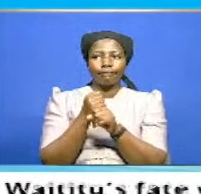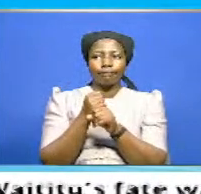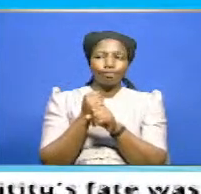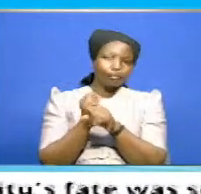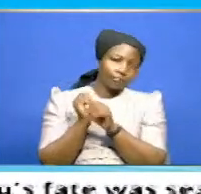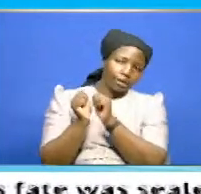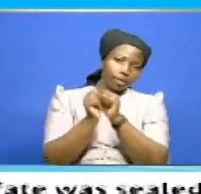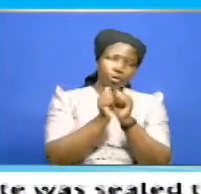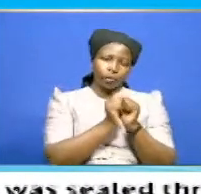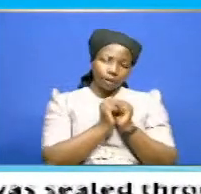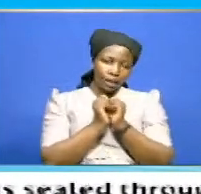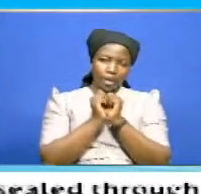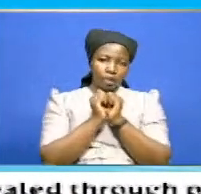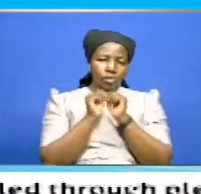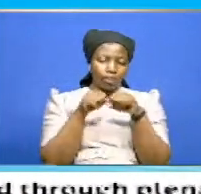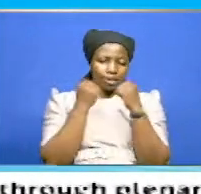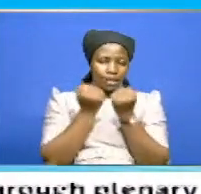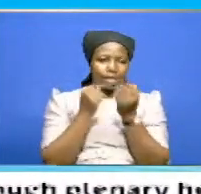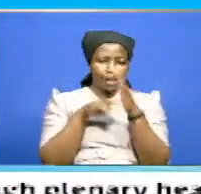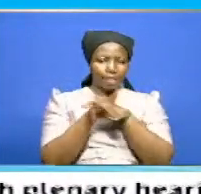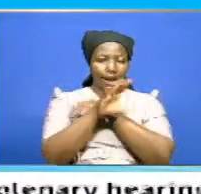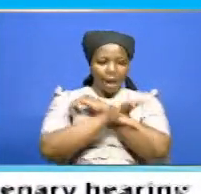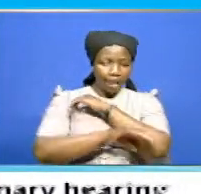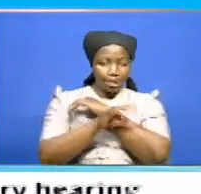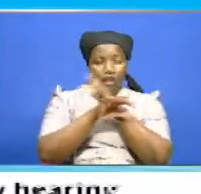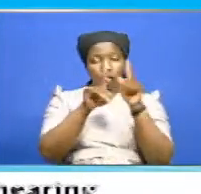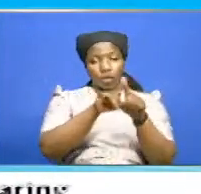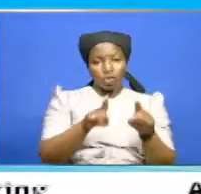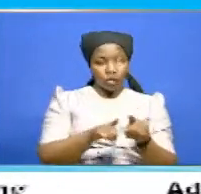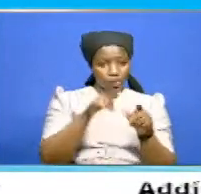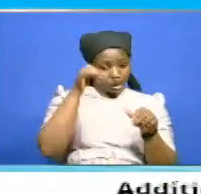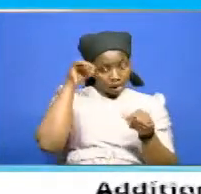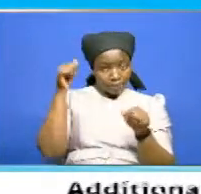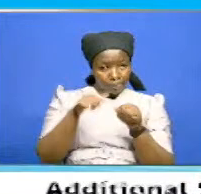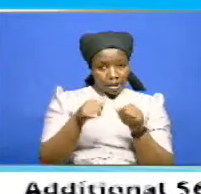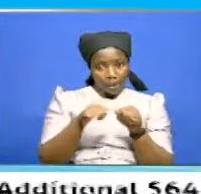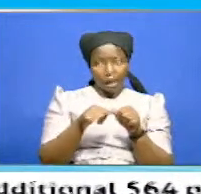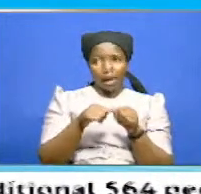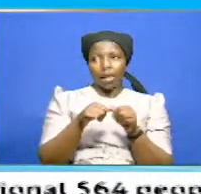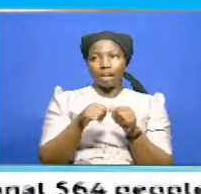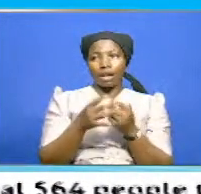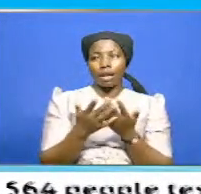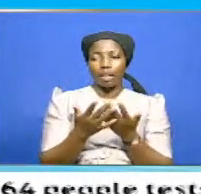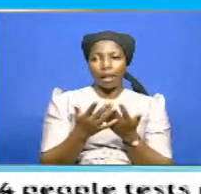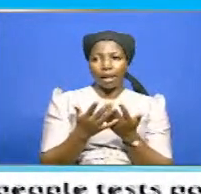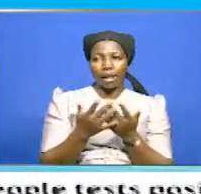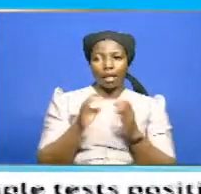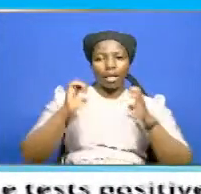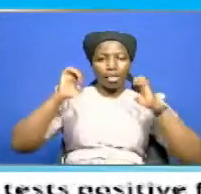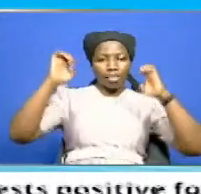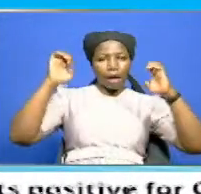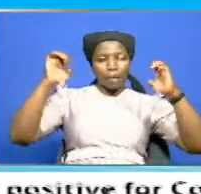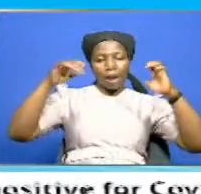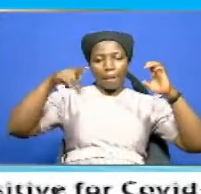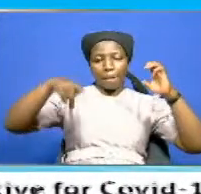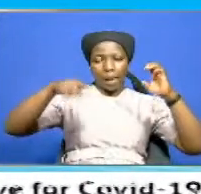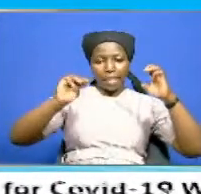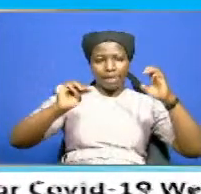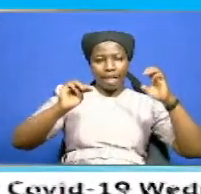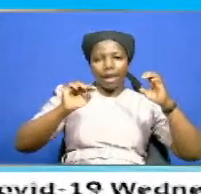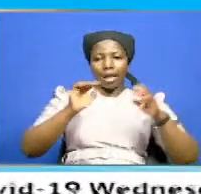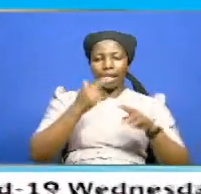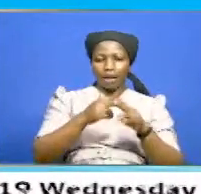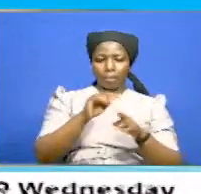society in the country. Also remember, Ethiopian Prime Minister Abiy is in